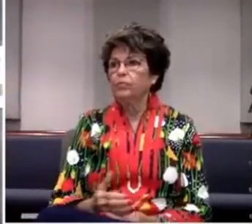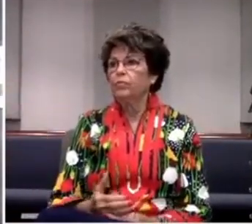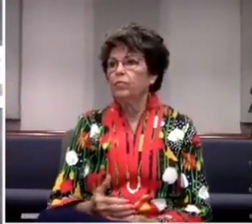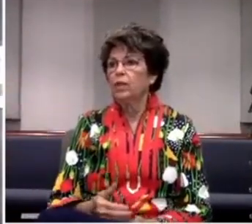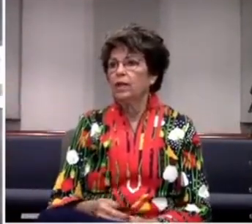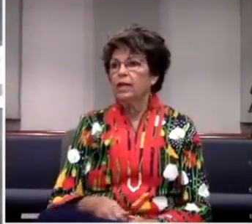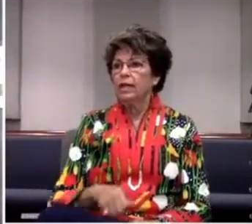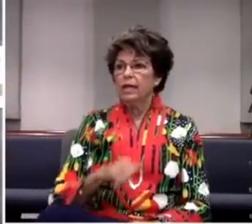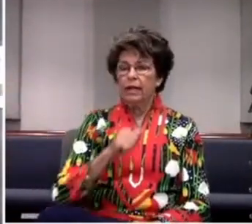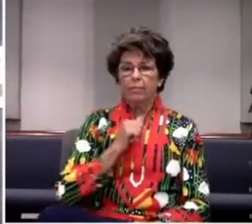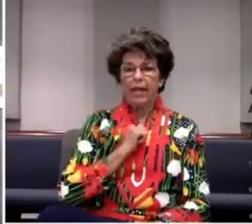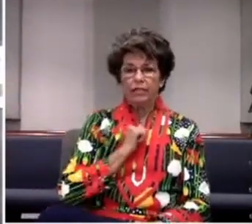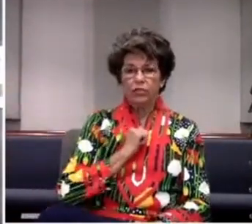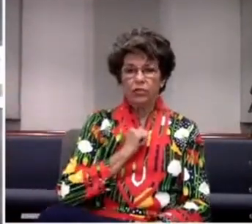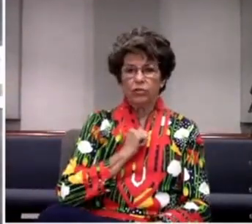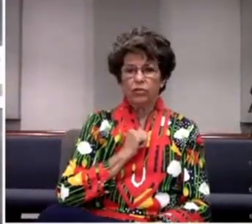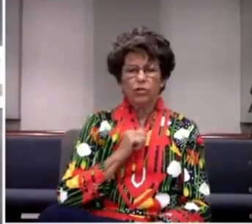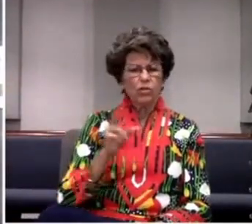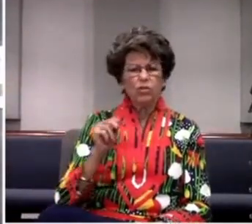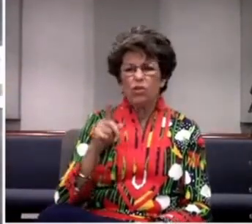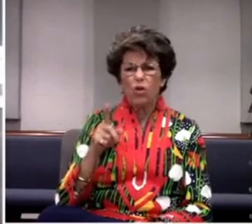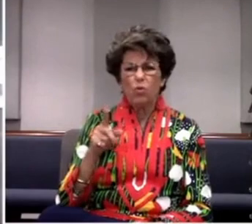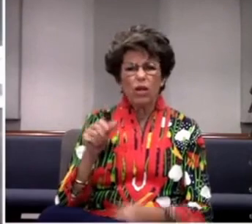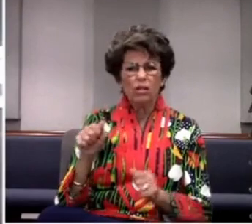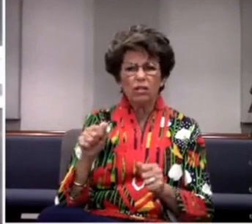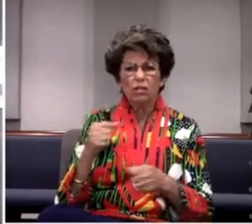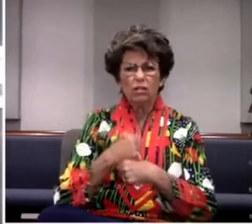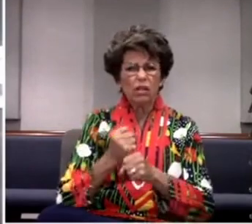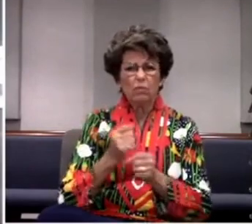nobody can make that choice. Job did.